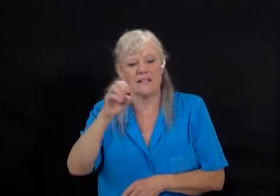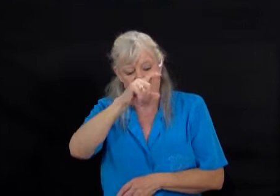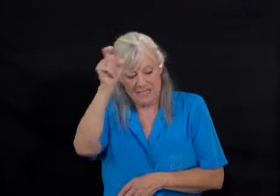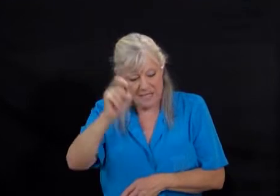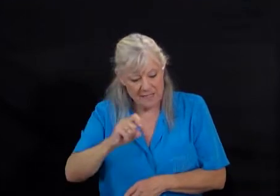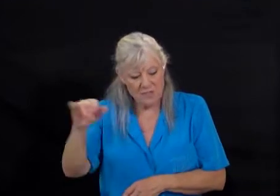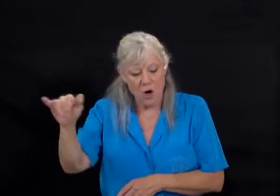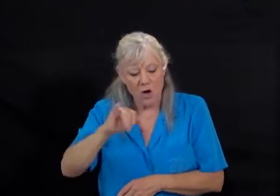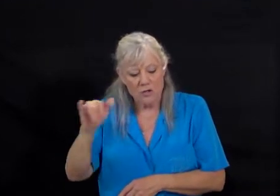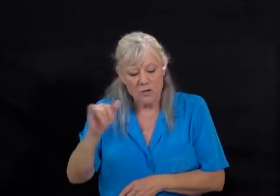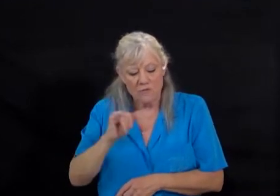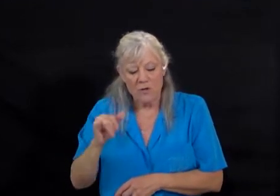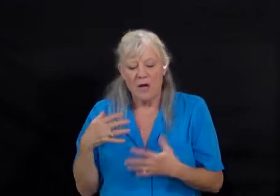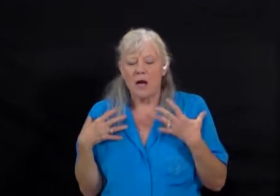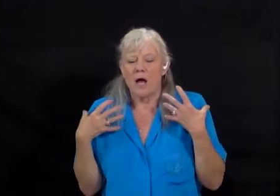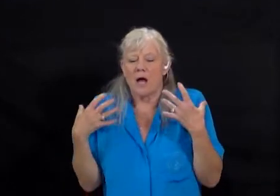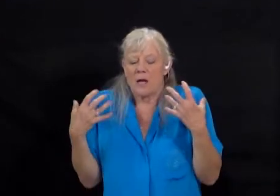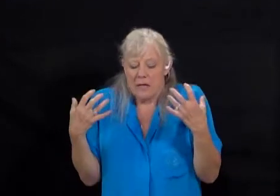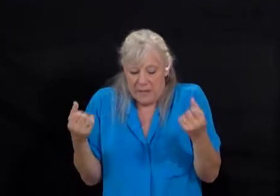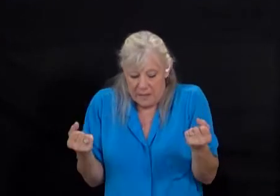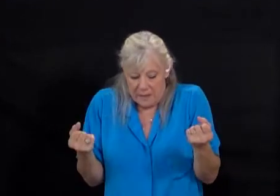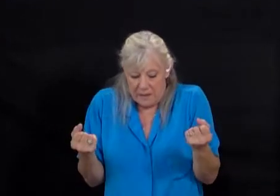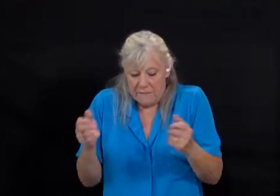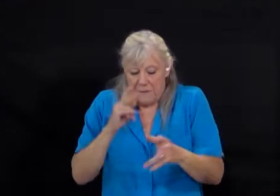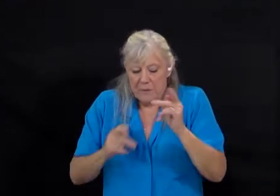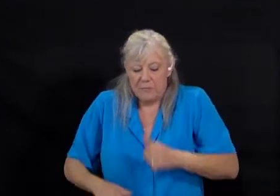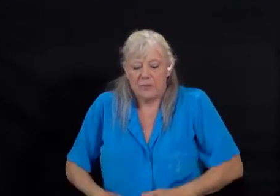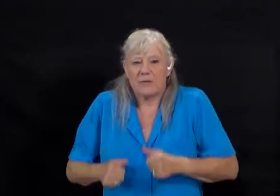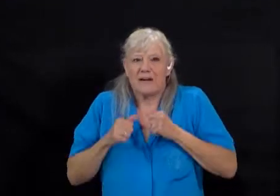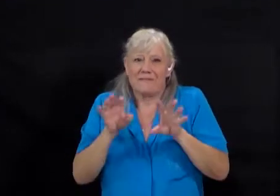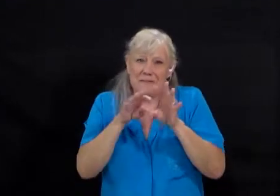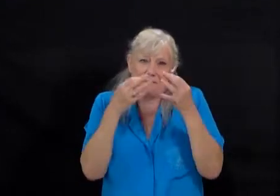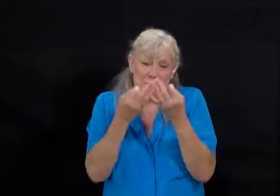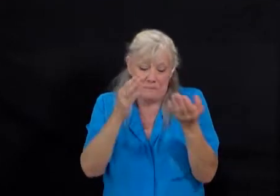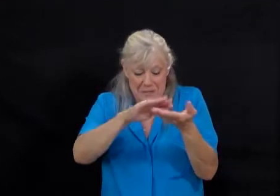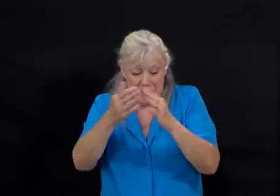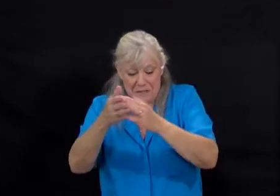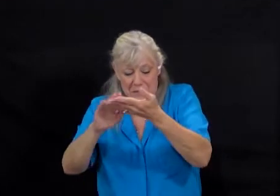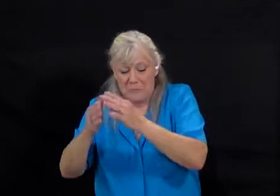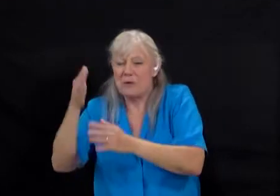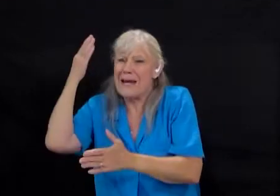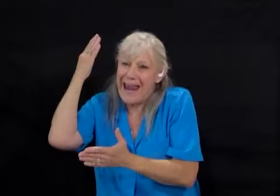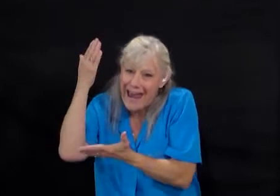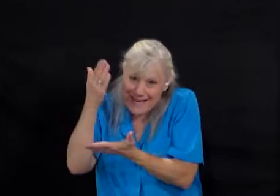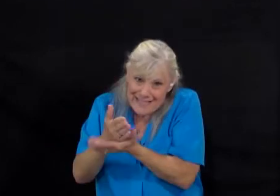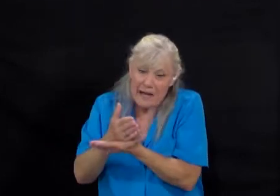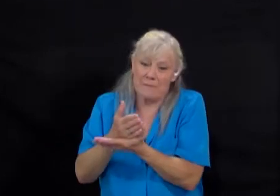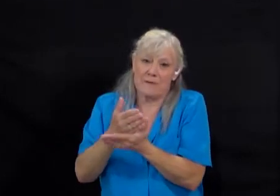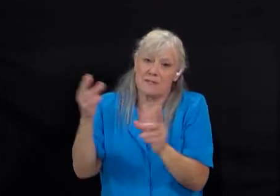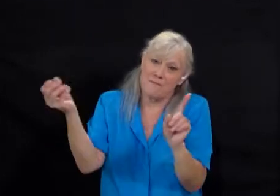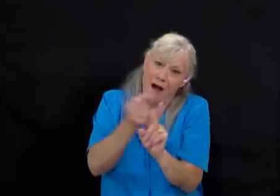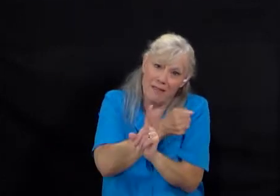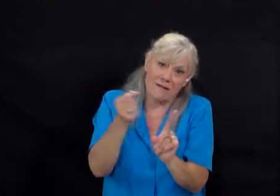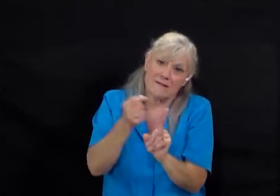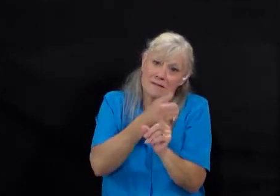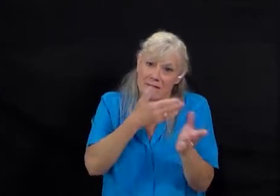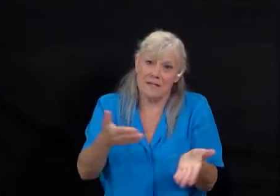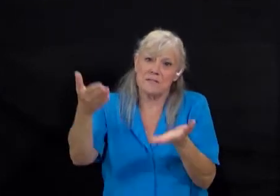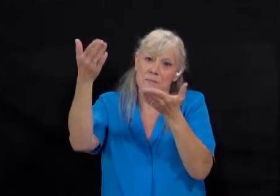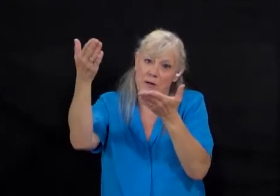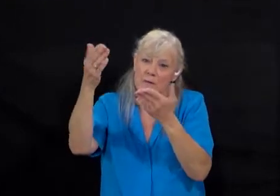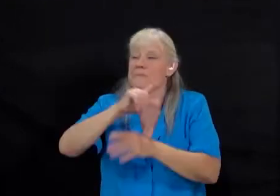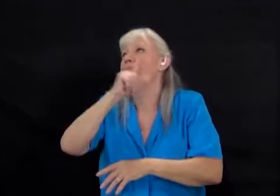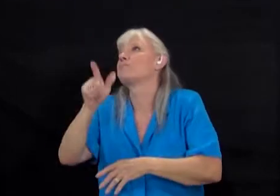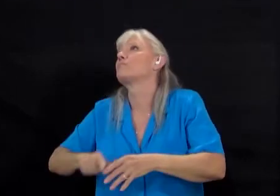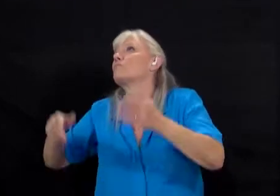and healing of all survivors, their families and communities, and an end to violence. Let us pray to the Lord. Lord,